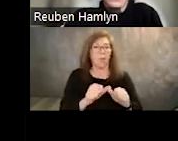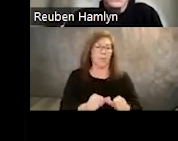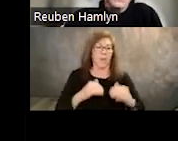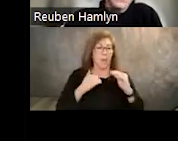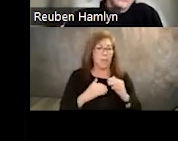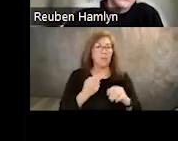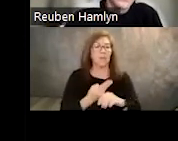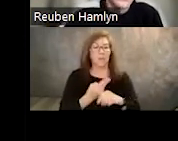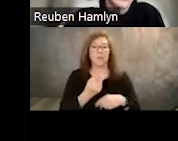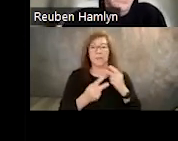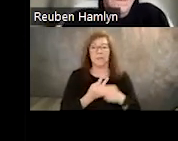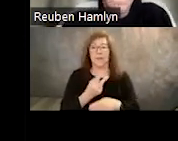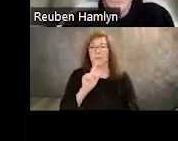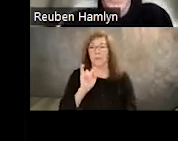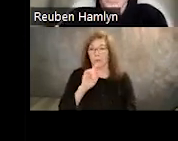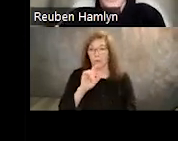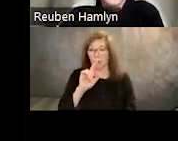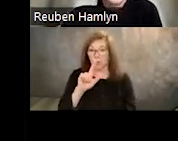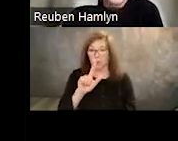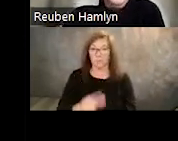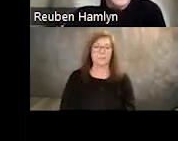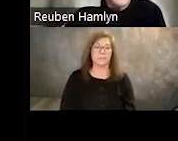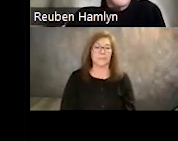this type of tool.